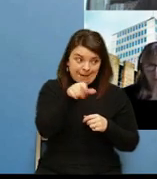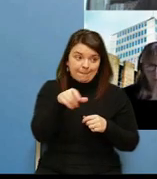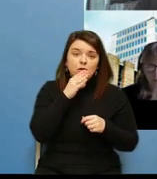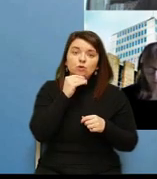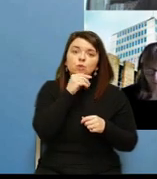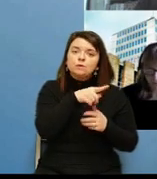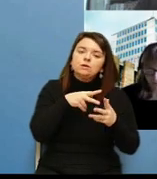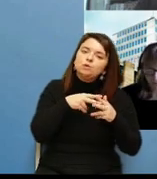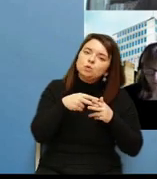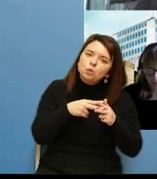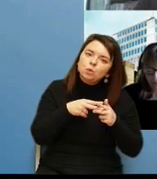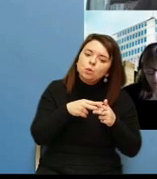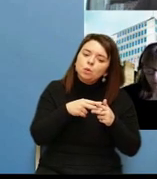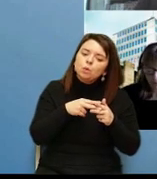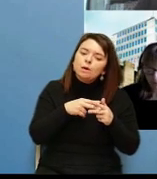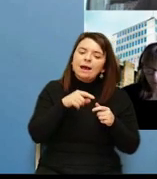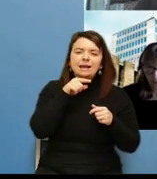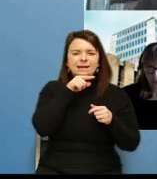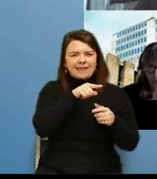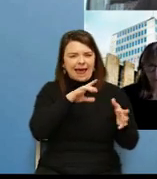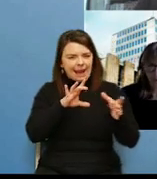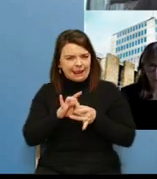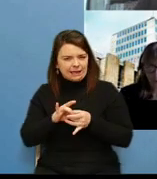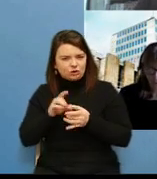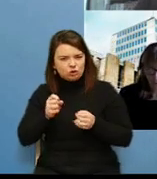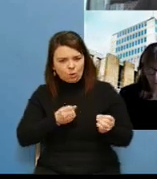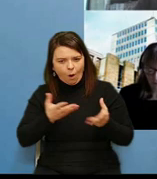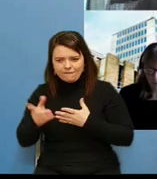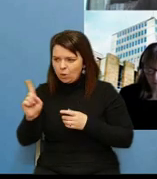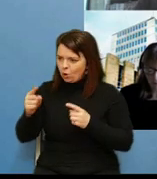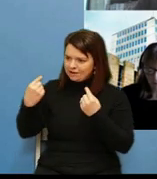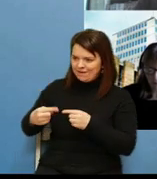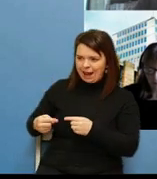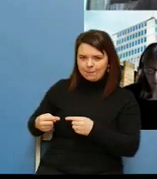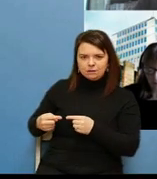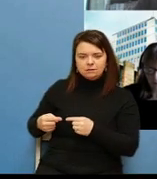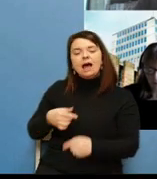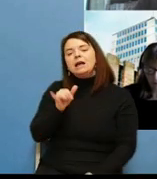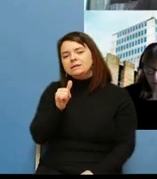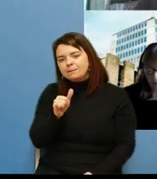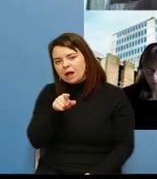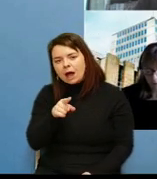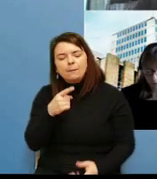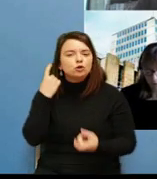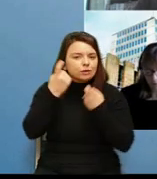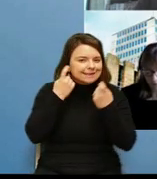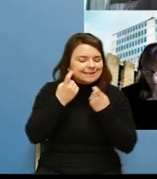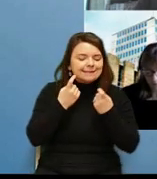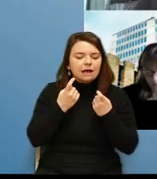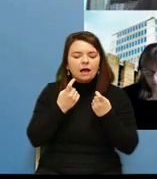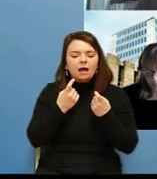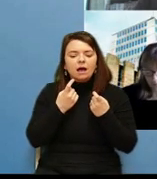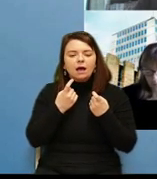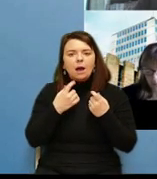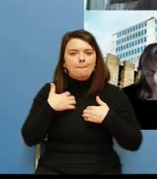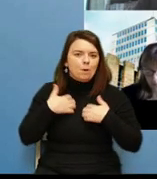are utilising the tools, does it kind of correspond to what their offer is locally, so what's available to them? Because